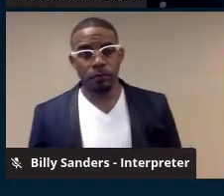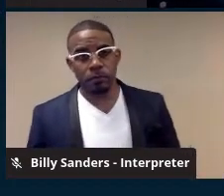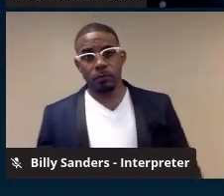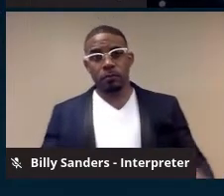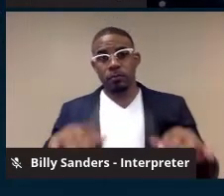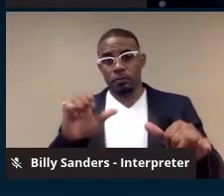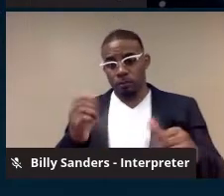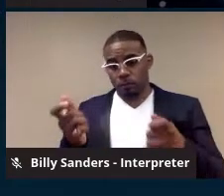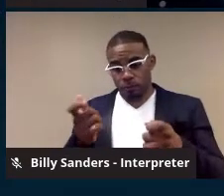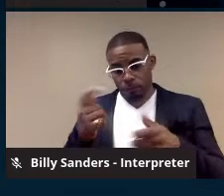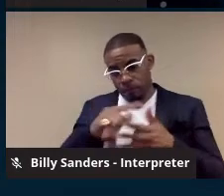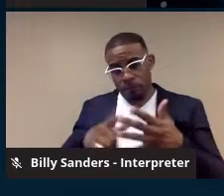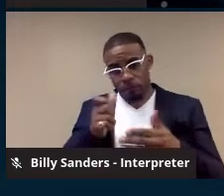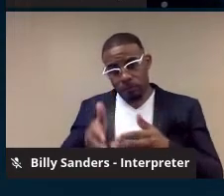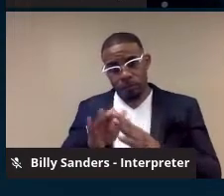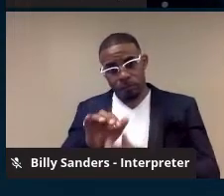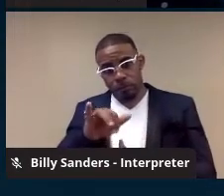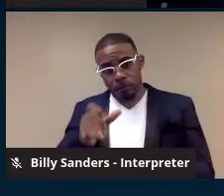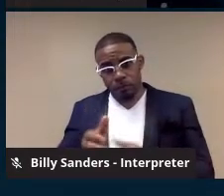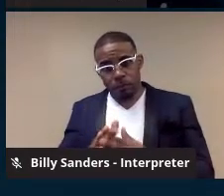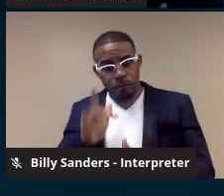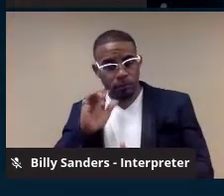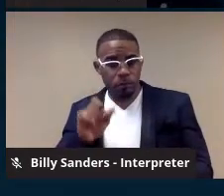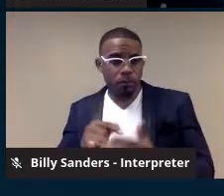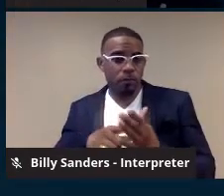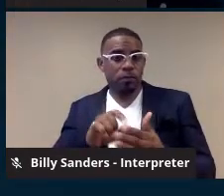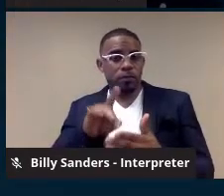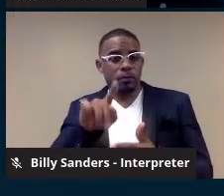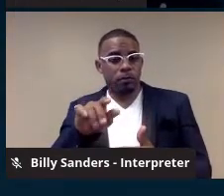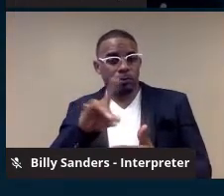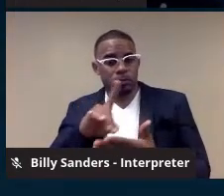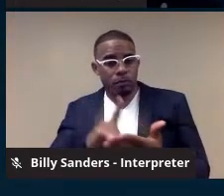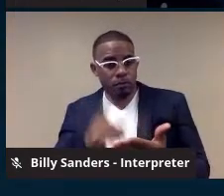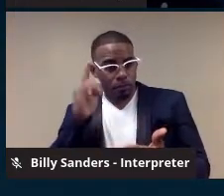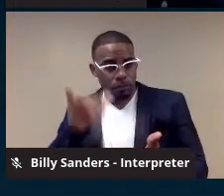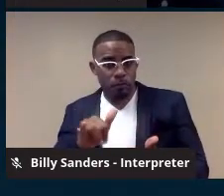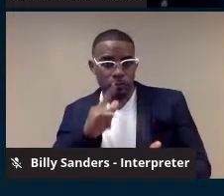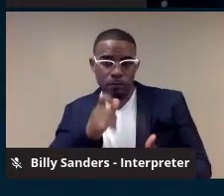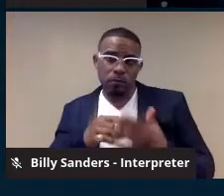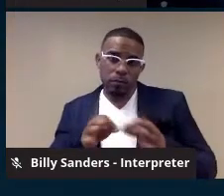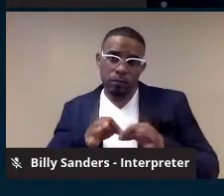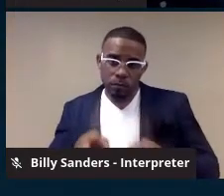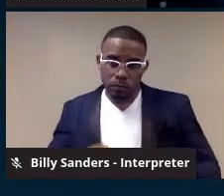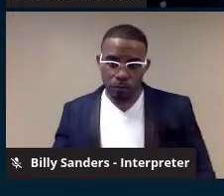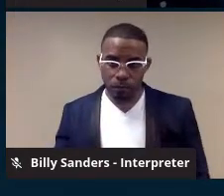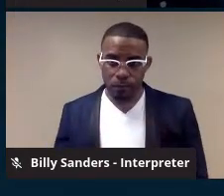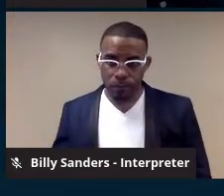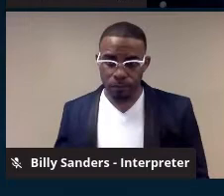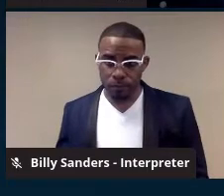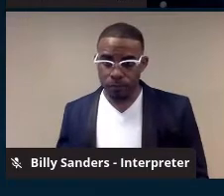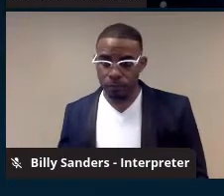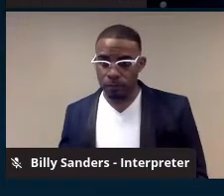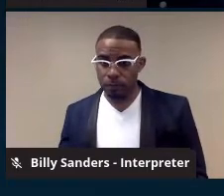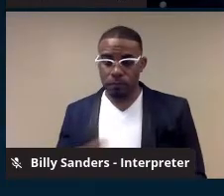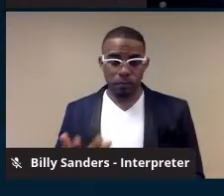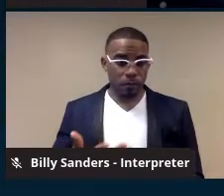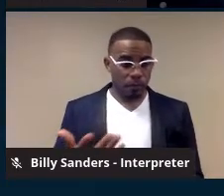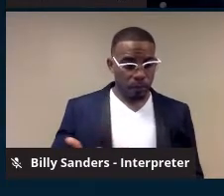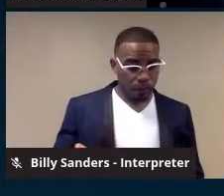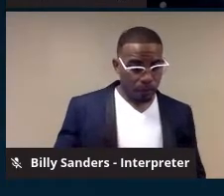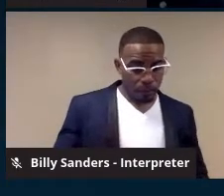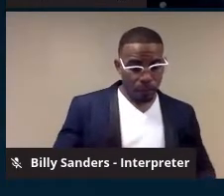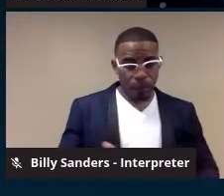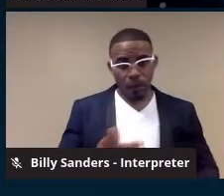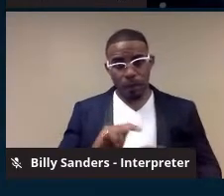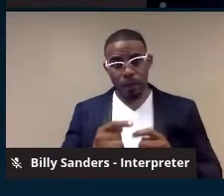over a SignalR connection, which I'll show an updated diagram for that in a second. That will explain. And the runtime